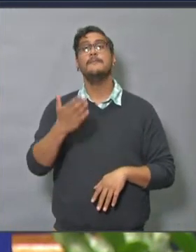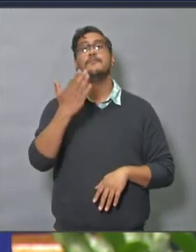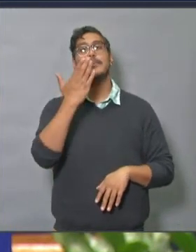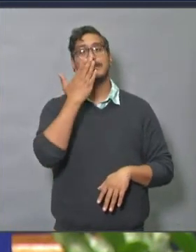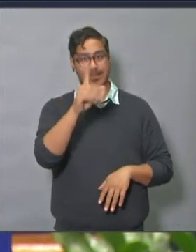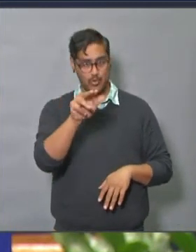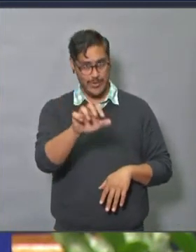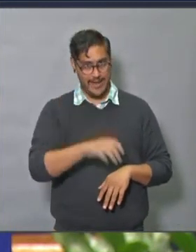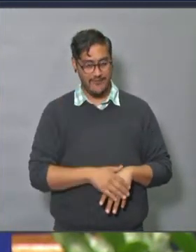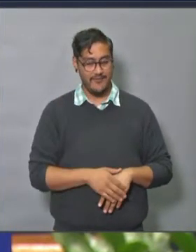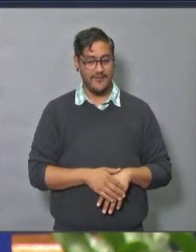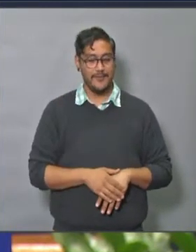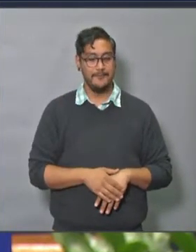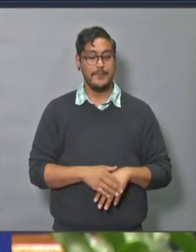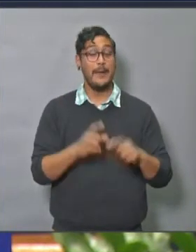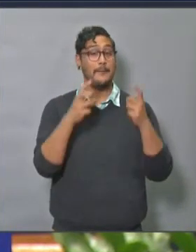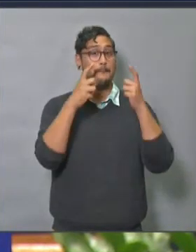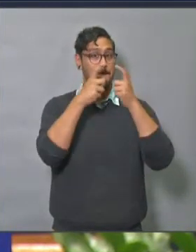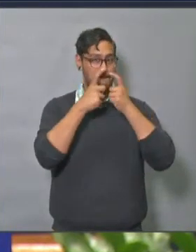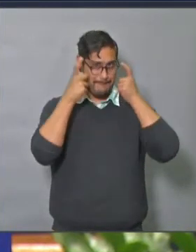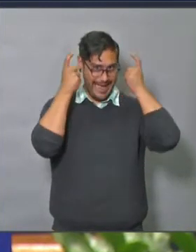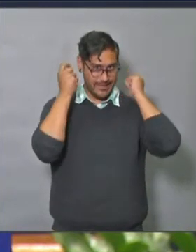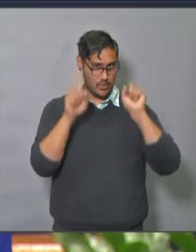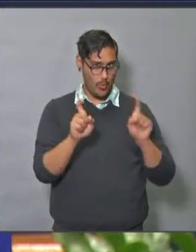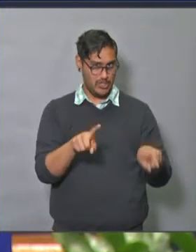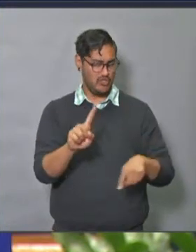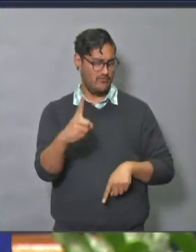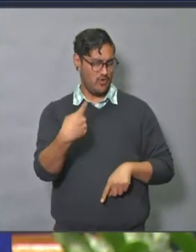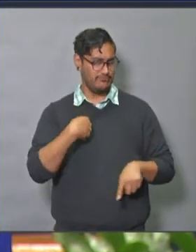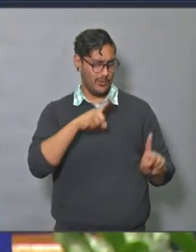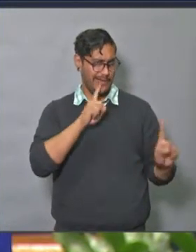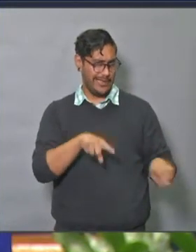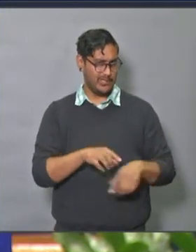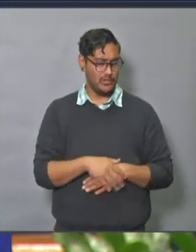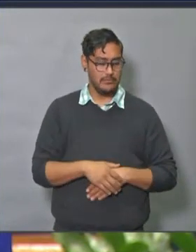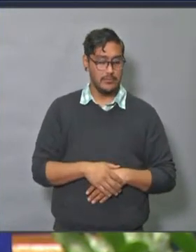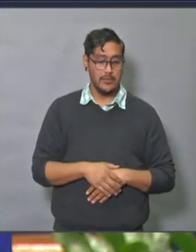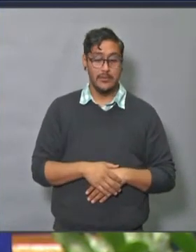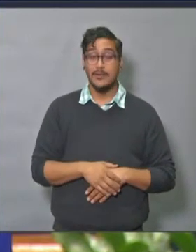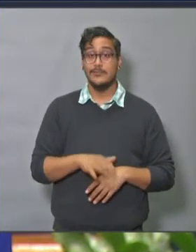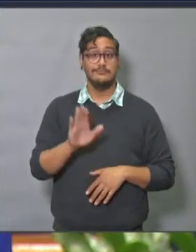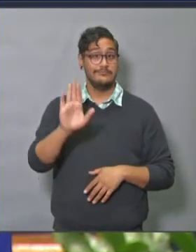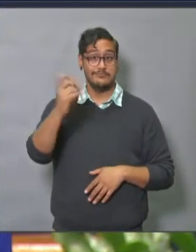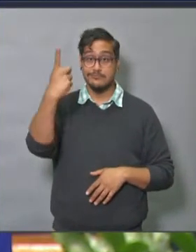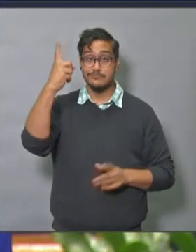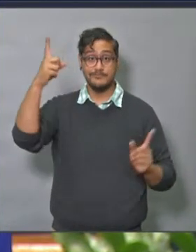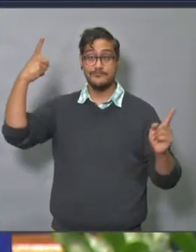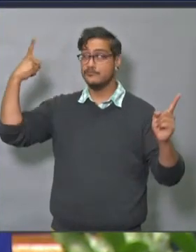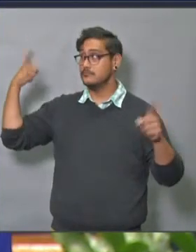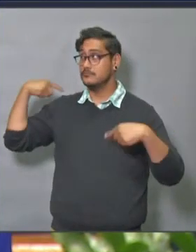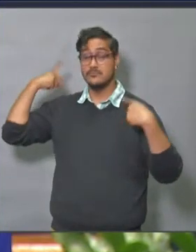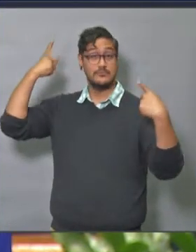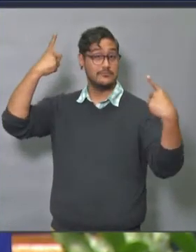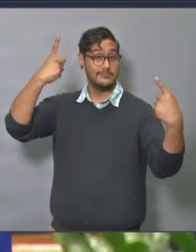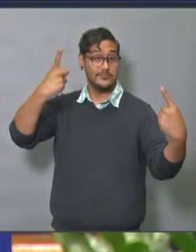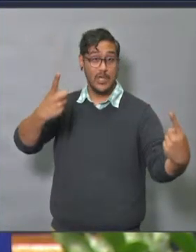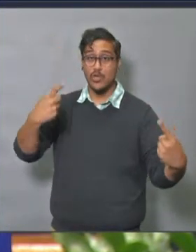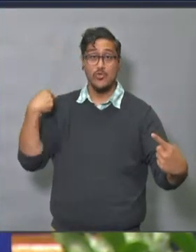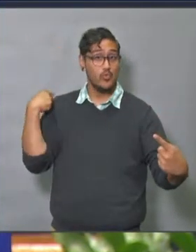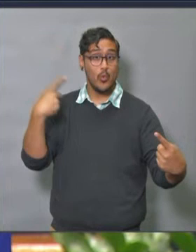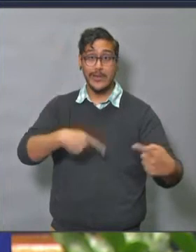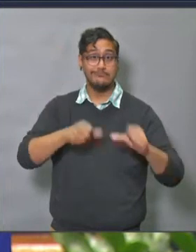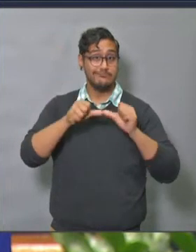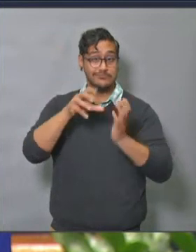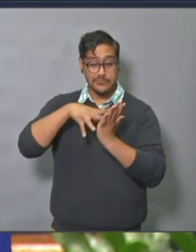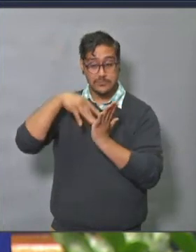the masking question. We had a lot to learn around the power of masking, and we do think that the